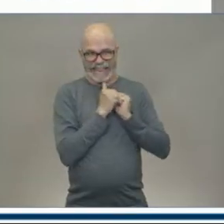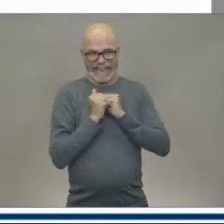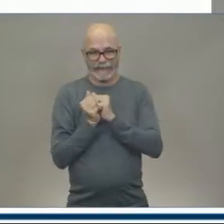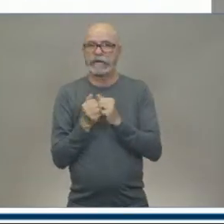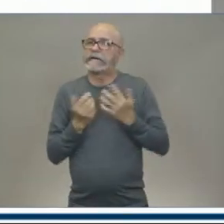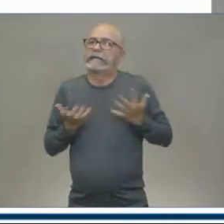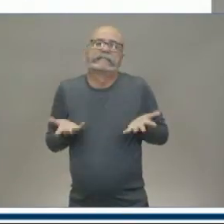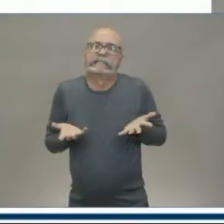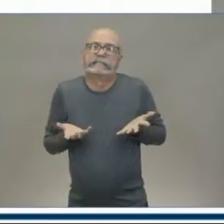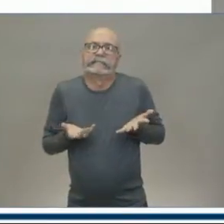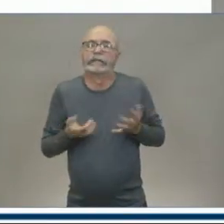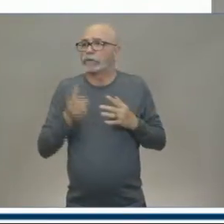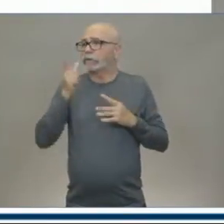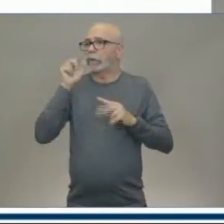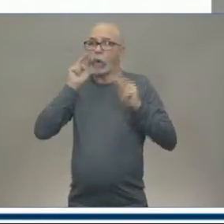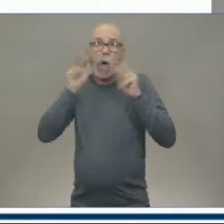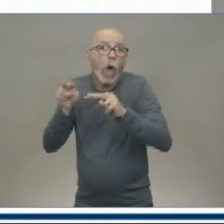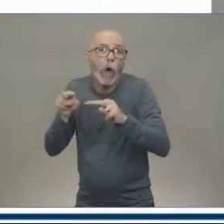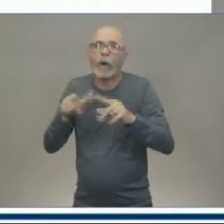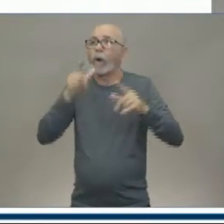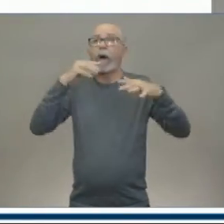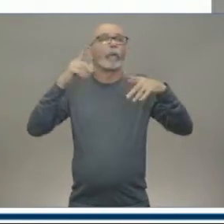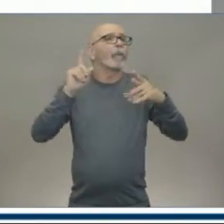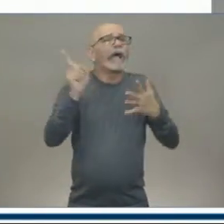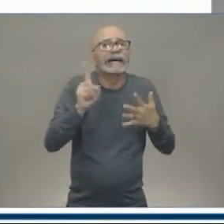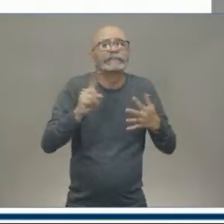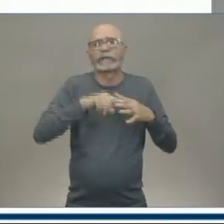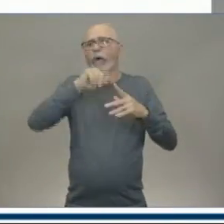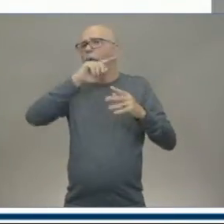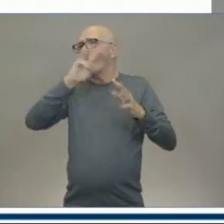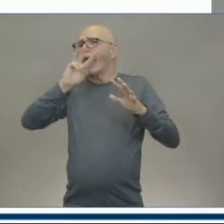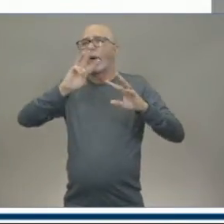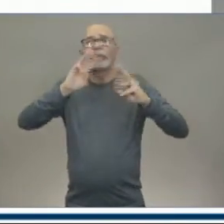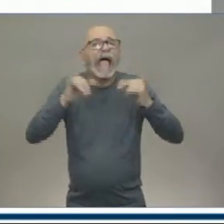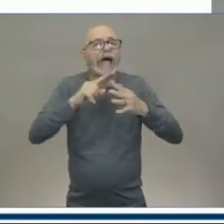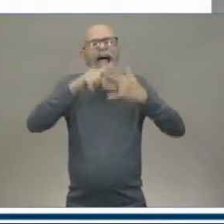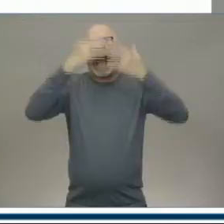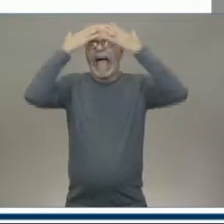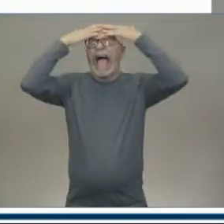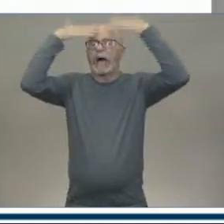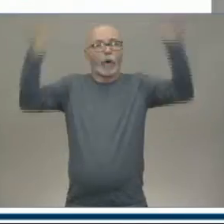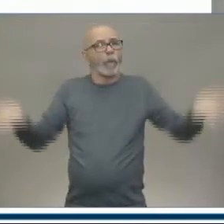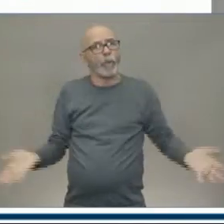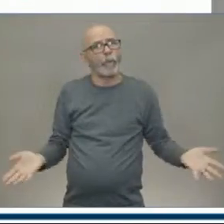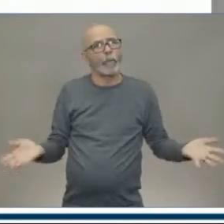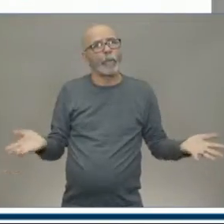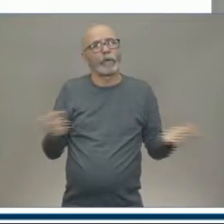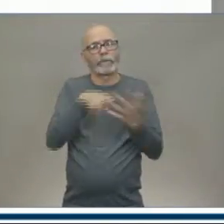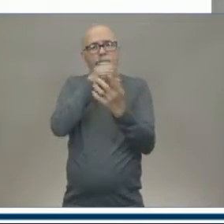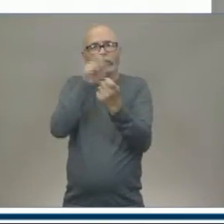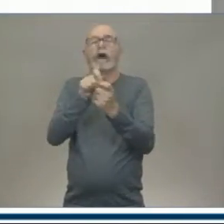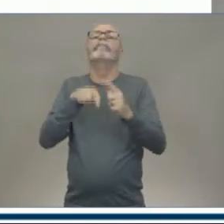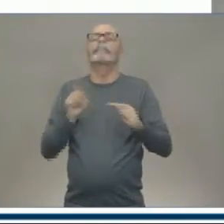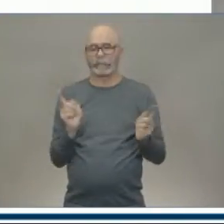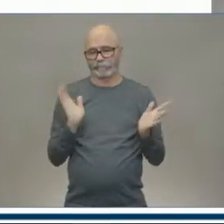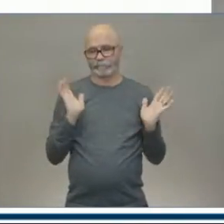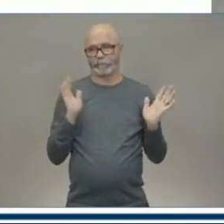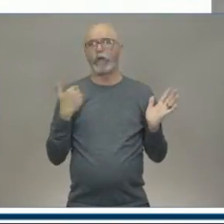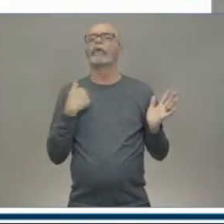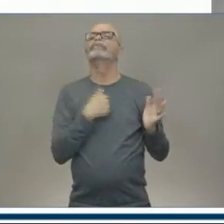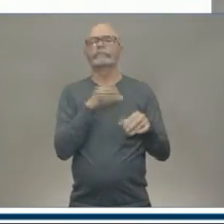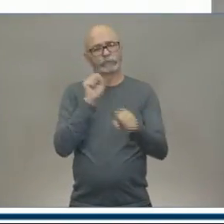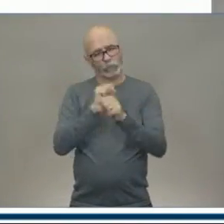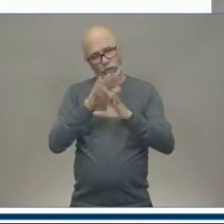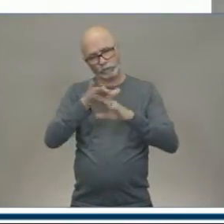who, where, how at this point in time. But need to know that we are working as fast as we can to